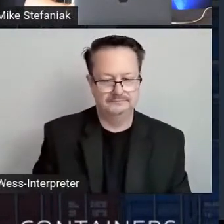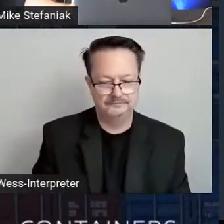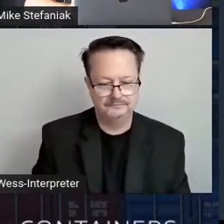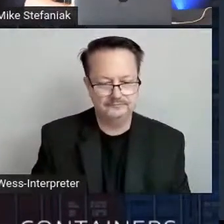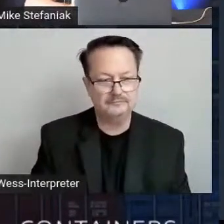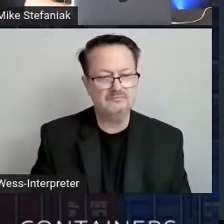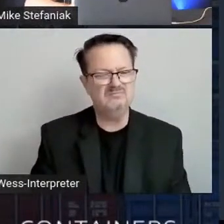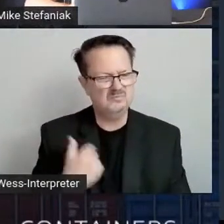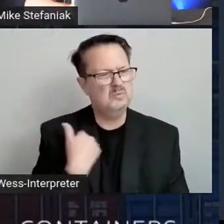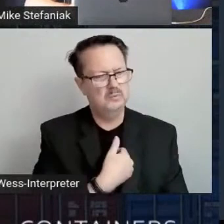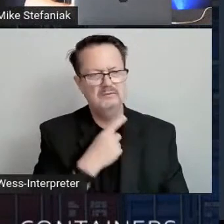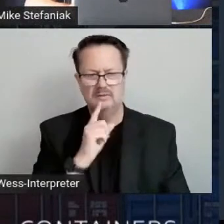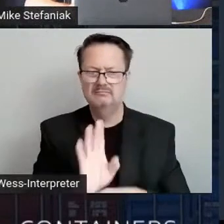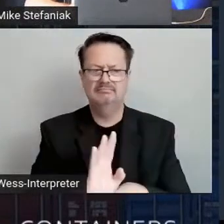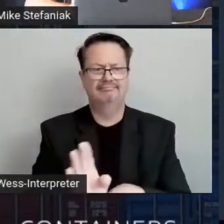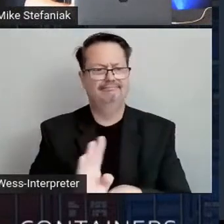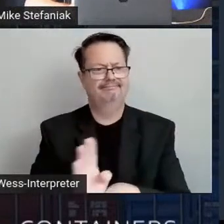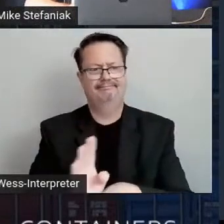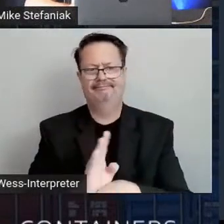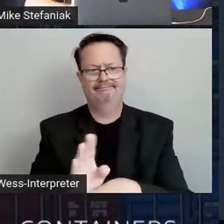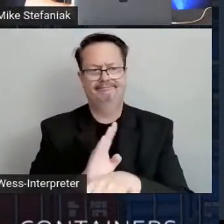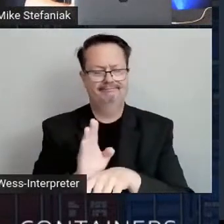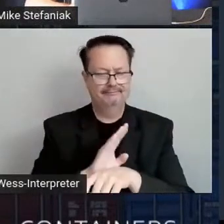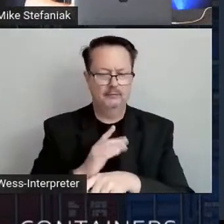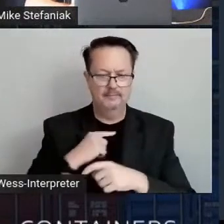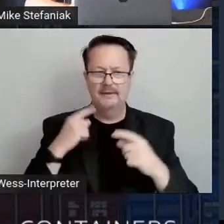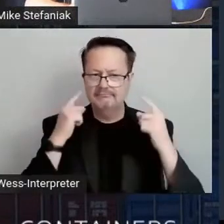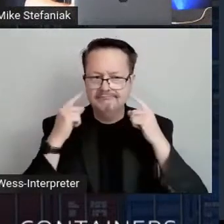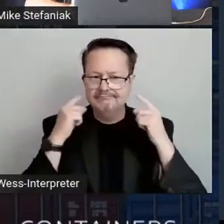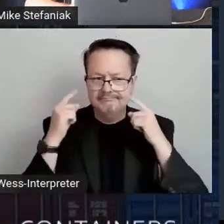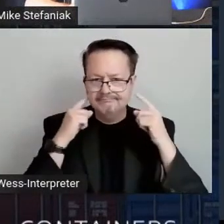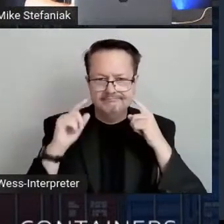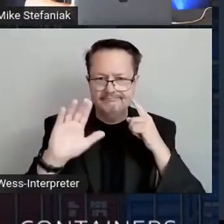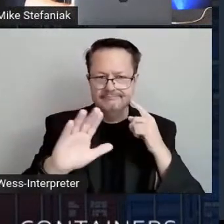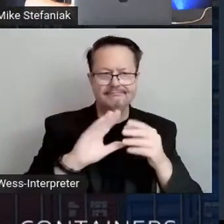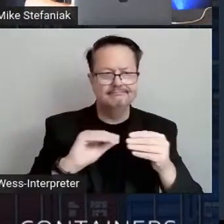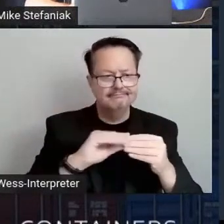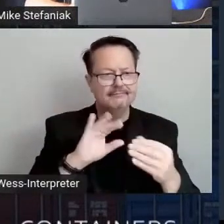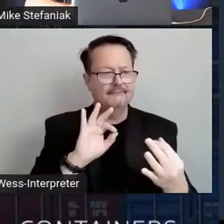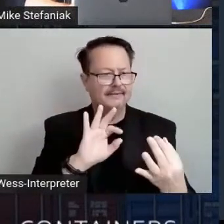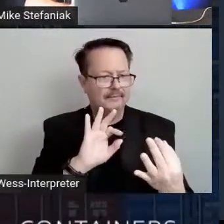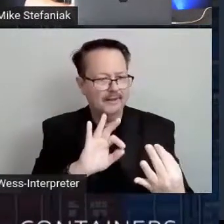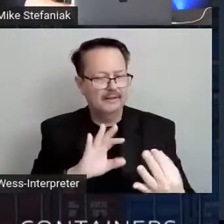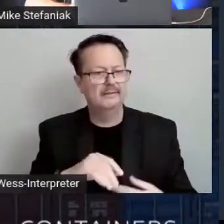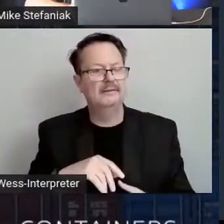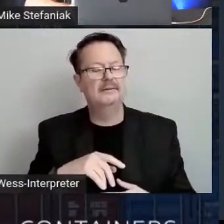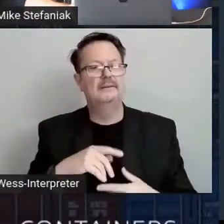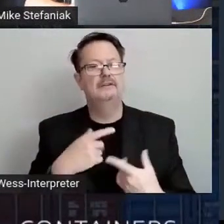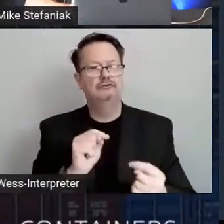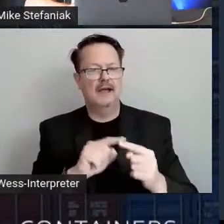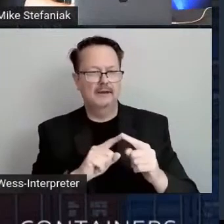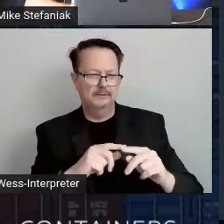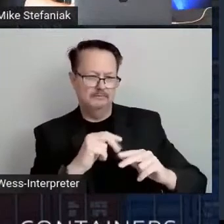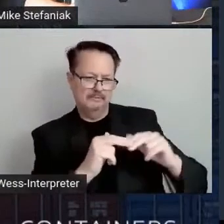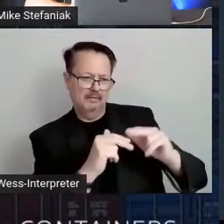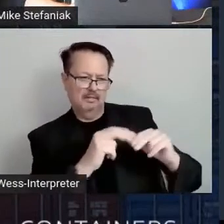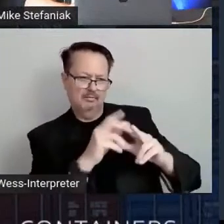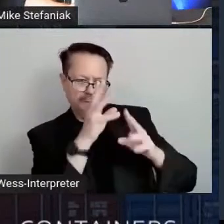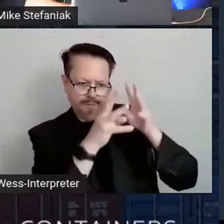We've been pretty busy. We've been listening to you and taking your feedback and building features